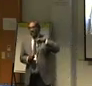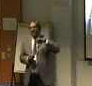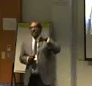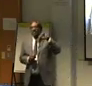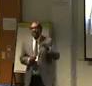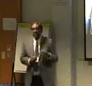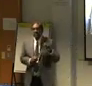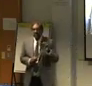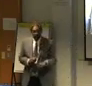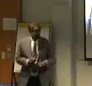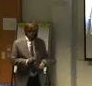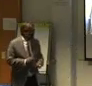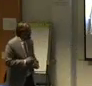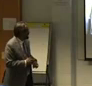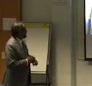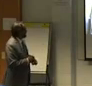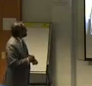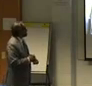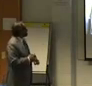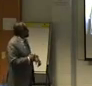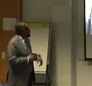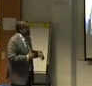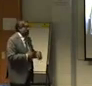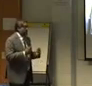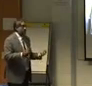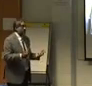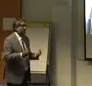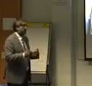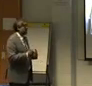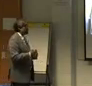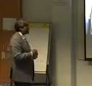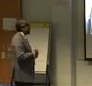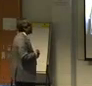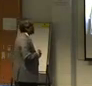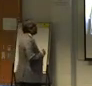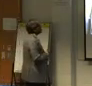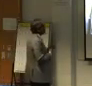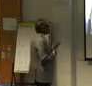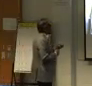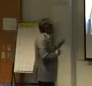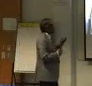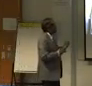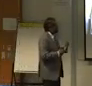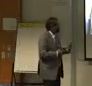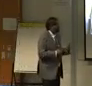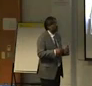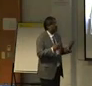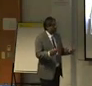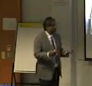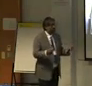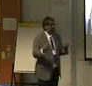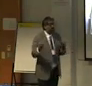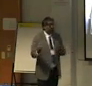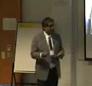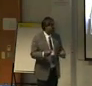is called Accessible Adventurers. And they travel around, and much of what they do is kind of